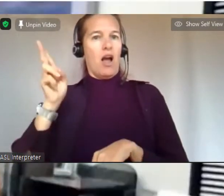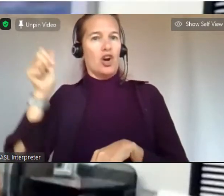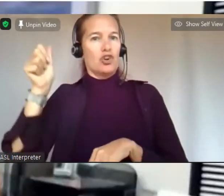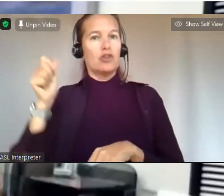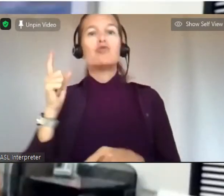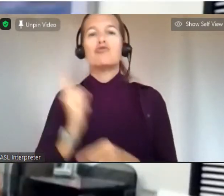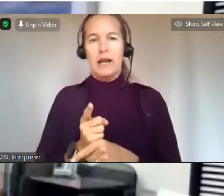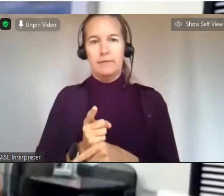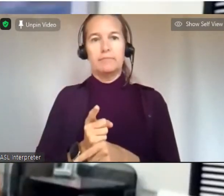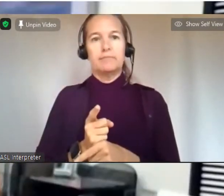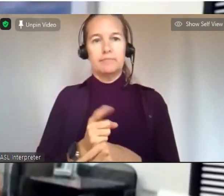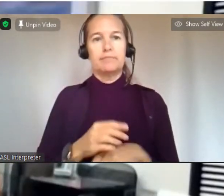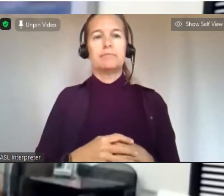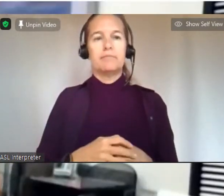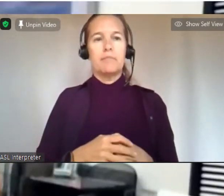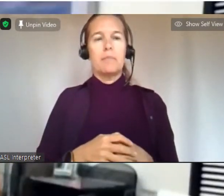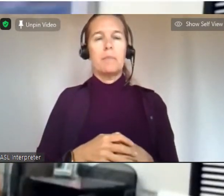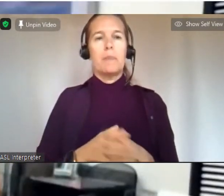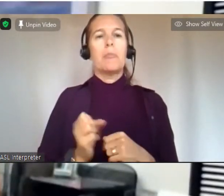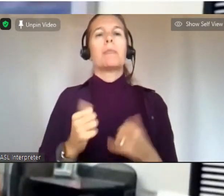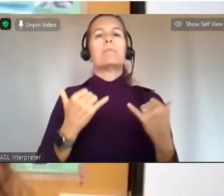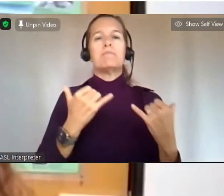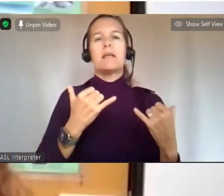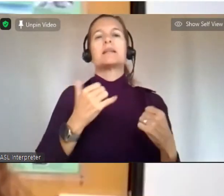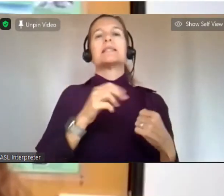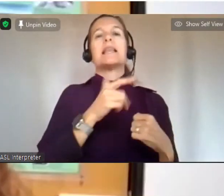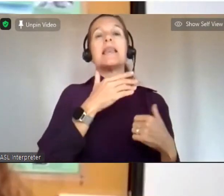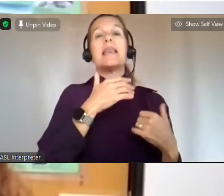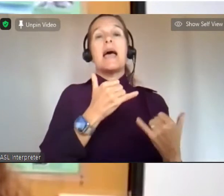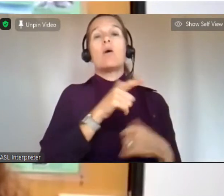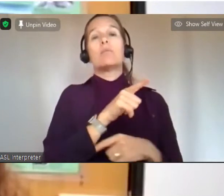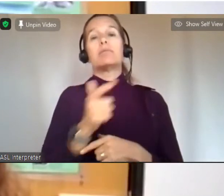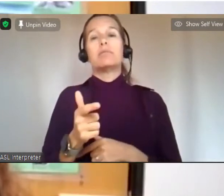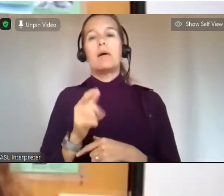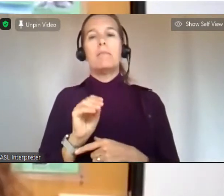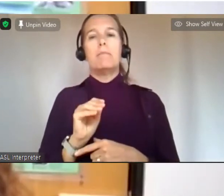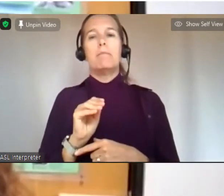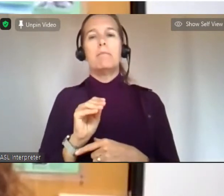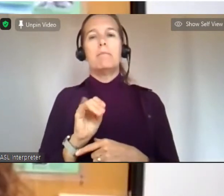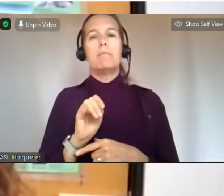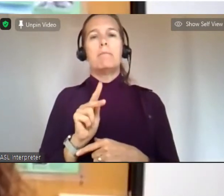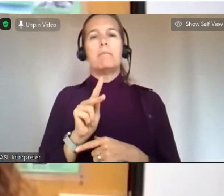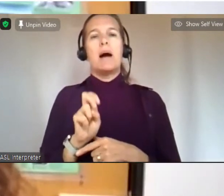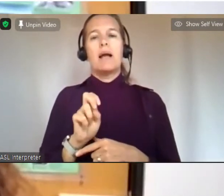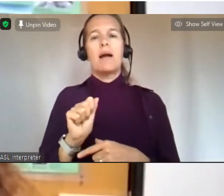Thank you, Sarah. Next up, we'll move over to Mike Adair with Willits Weekly.